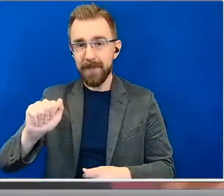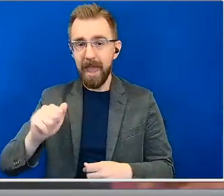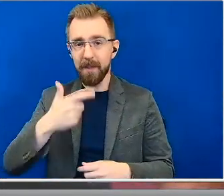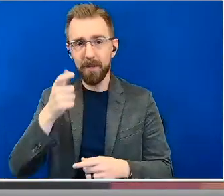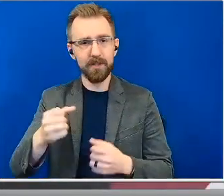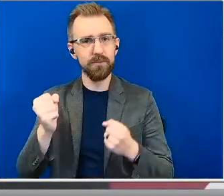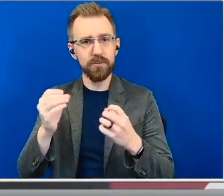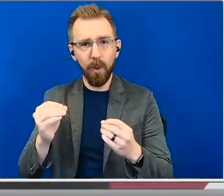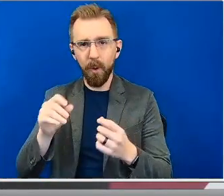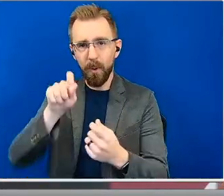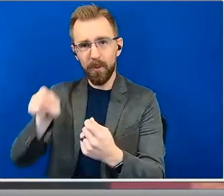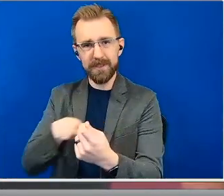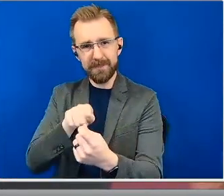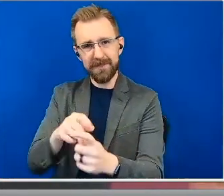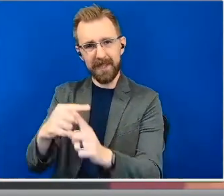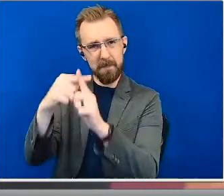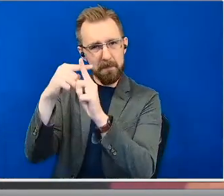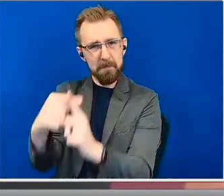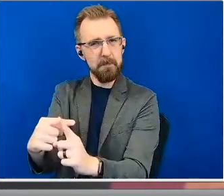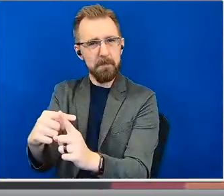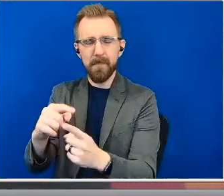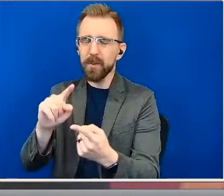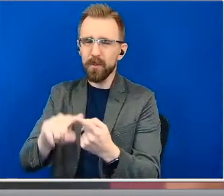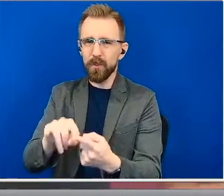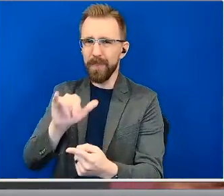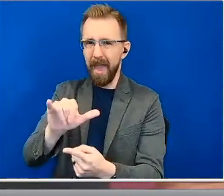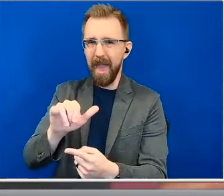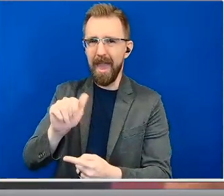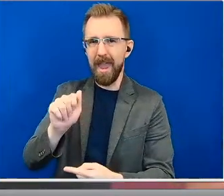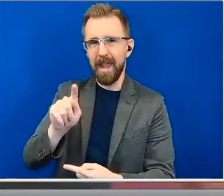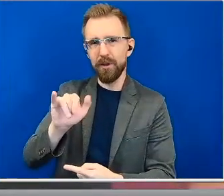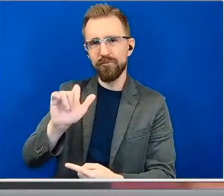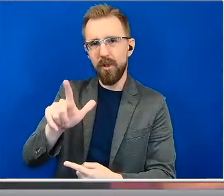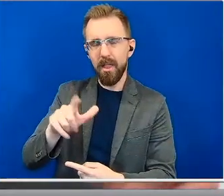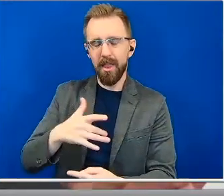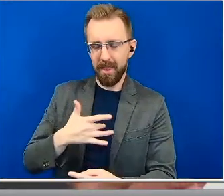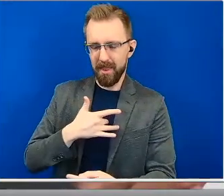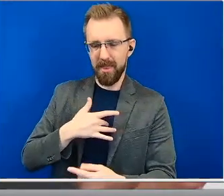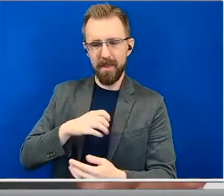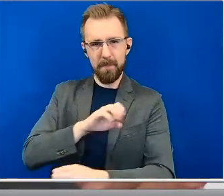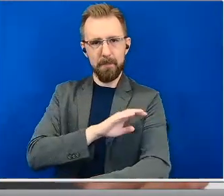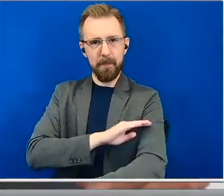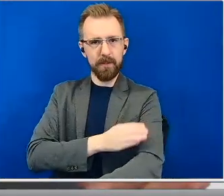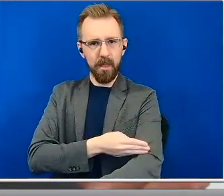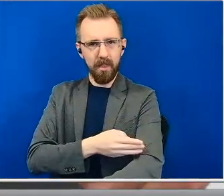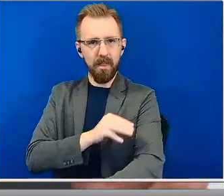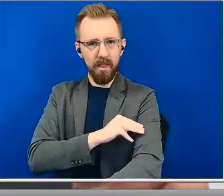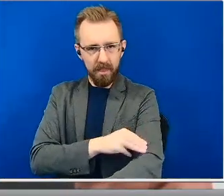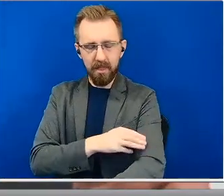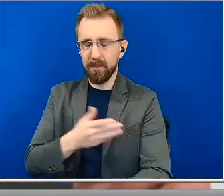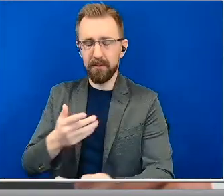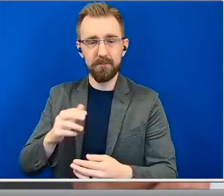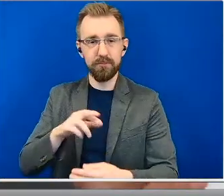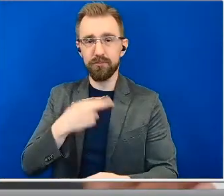specific to the atrial musculature, the risk of collateral damage is essentially eliminated.